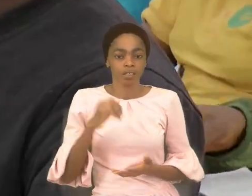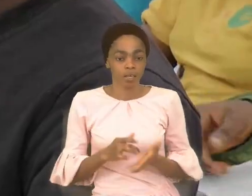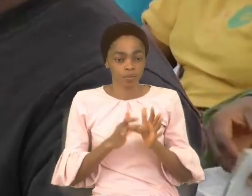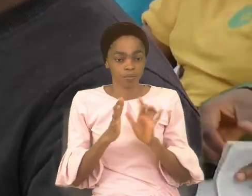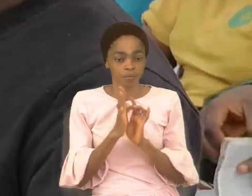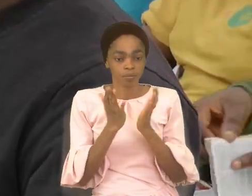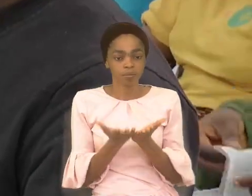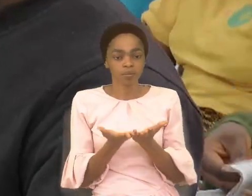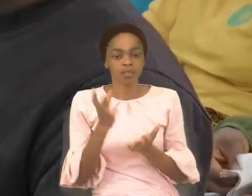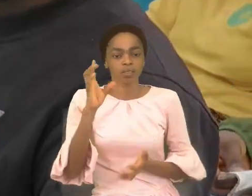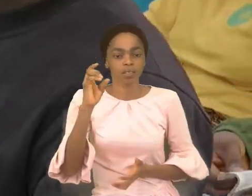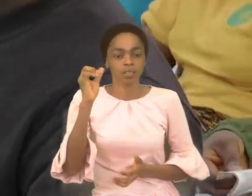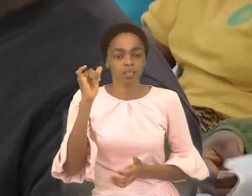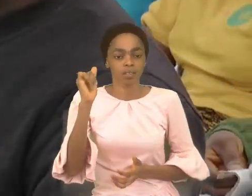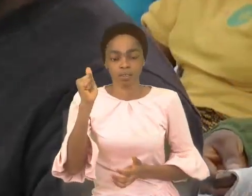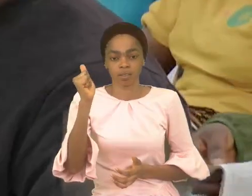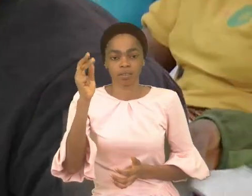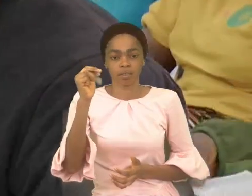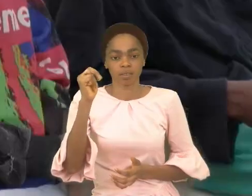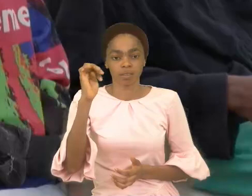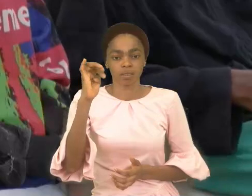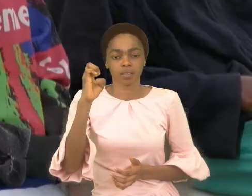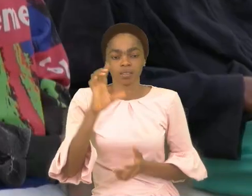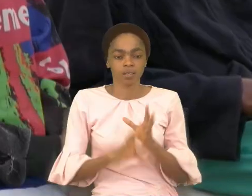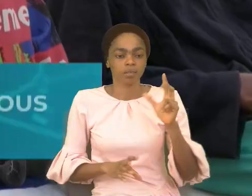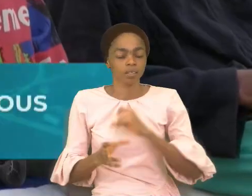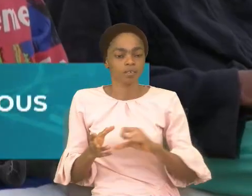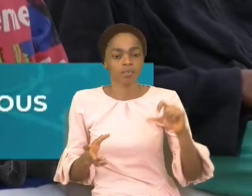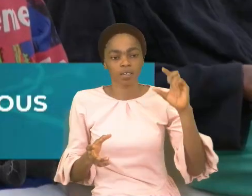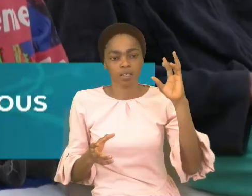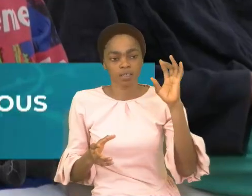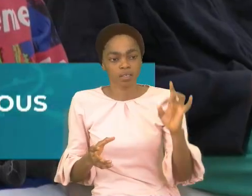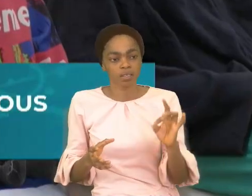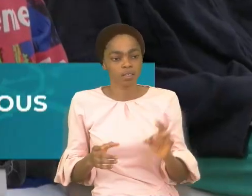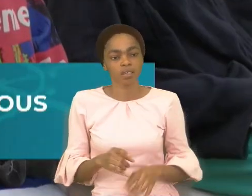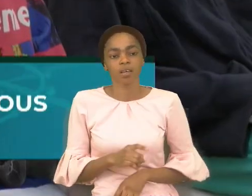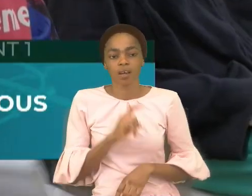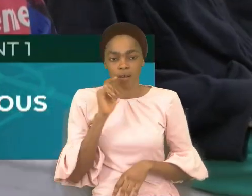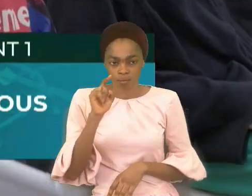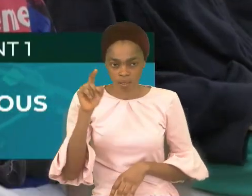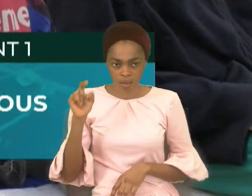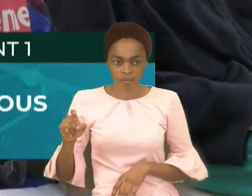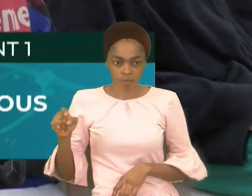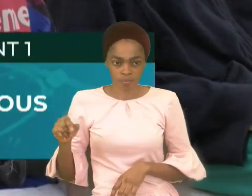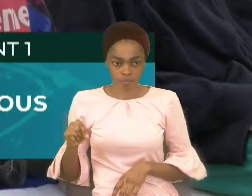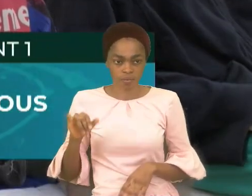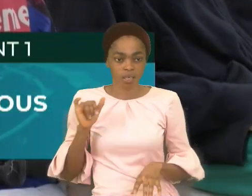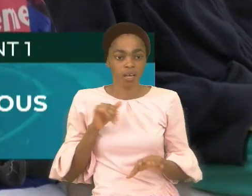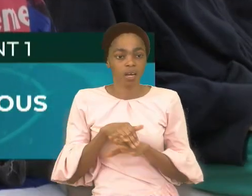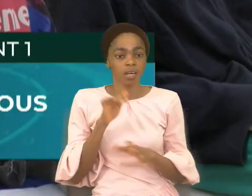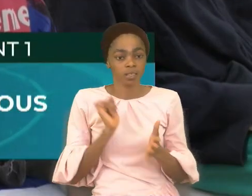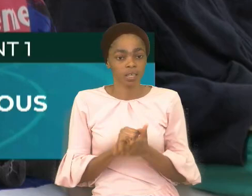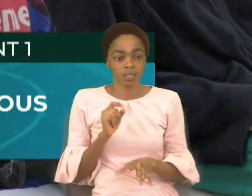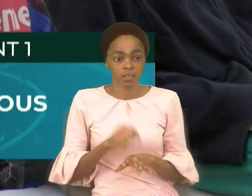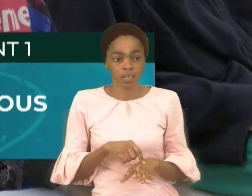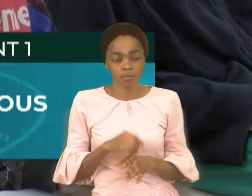8, wherefore, at that time, certain Chaldeans came near and accused the Jews.